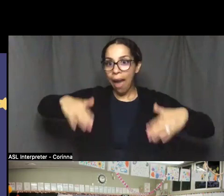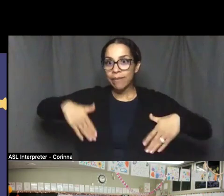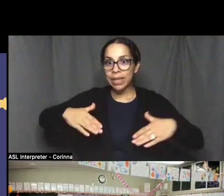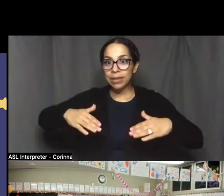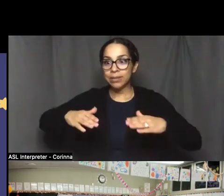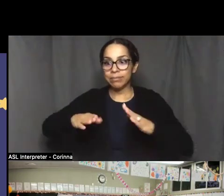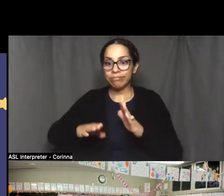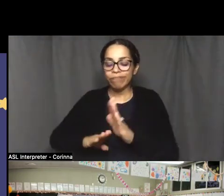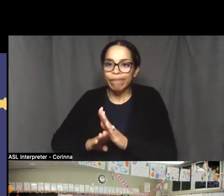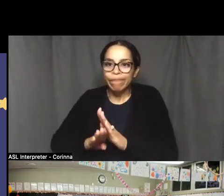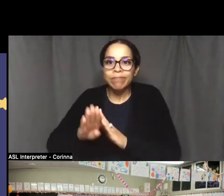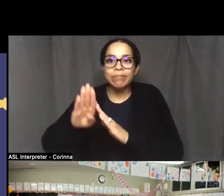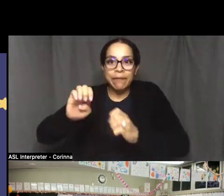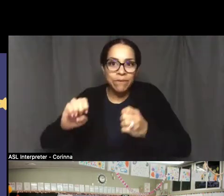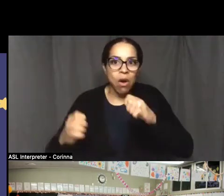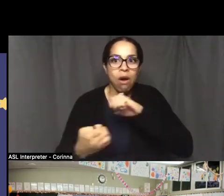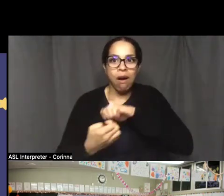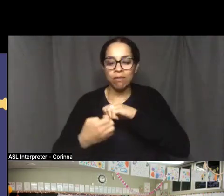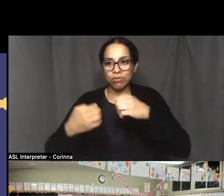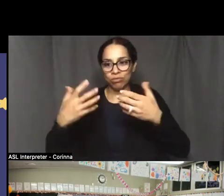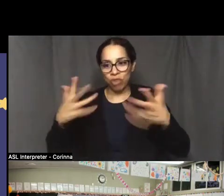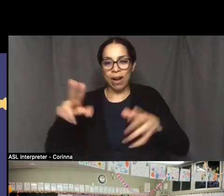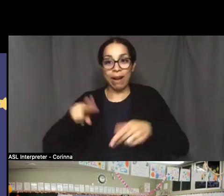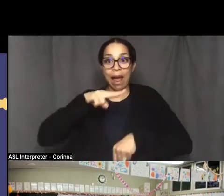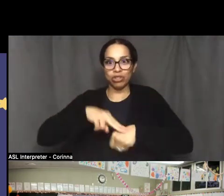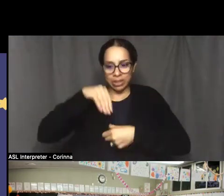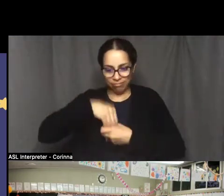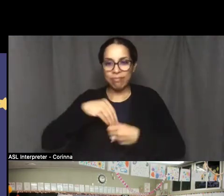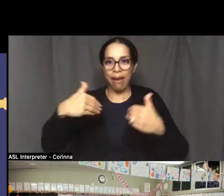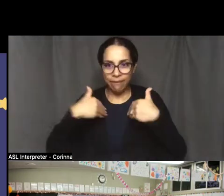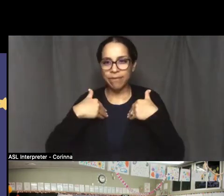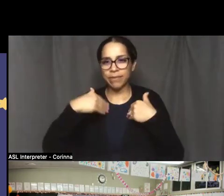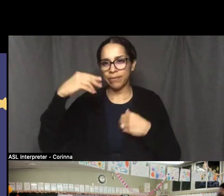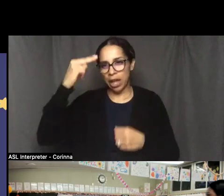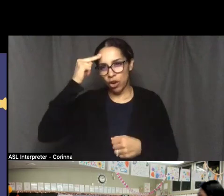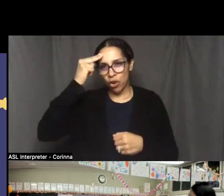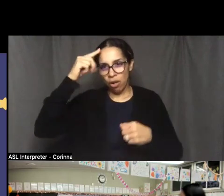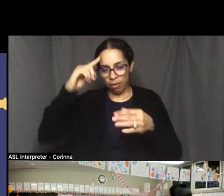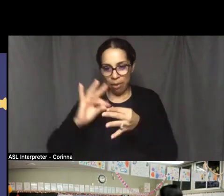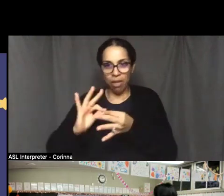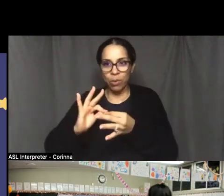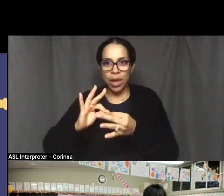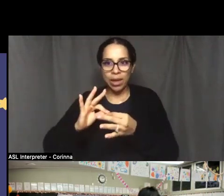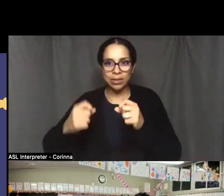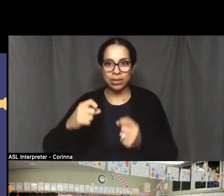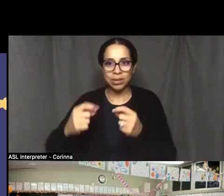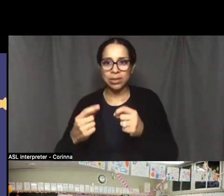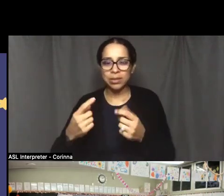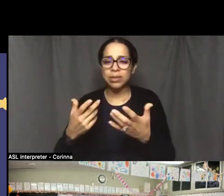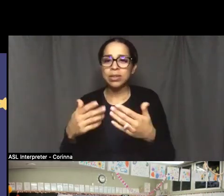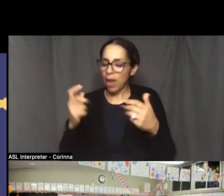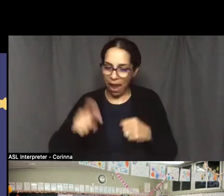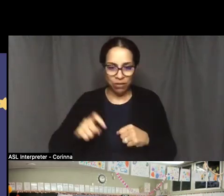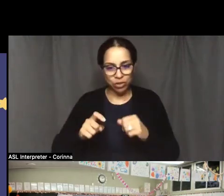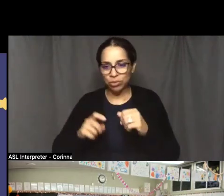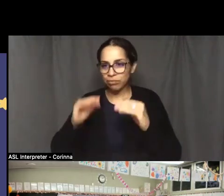already there when kids are born. So we have to build them. So even though it seems like some kids learn to read very easily and other kids really struggle with